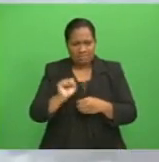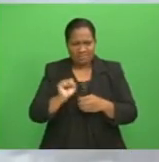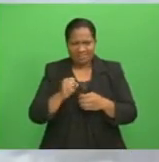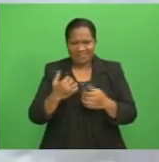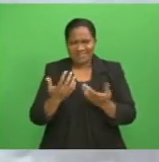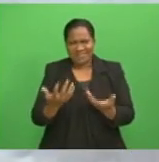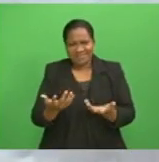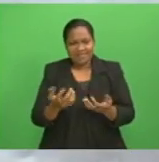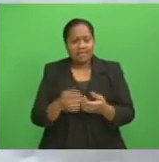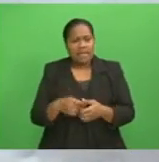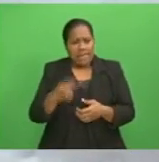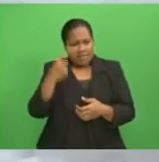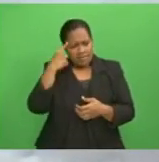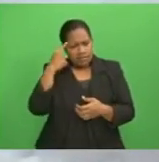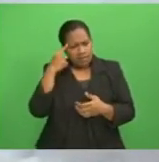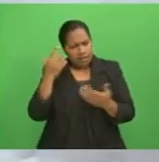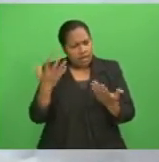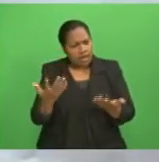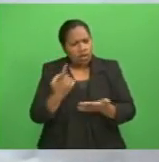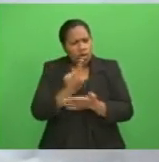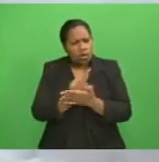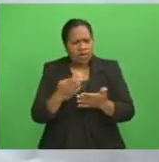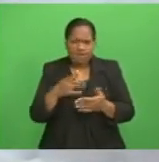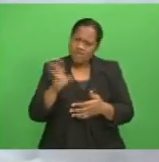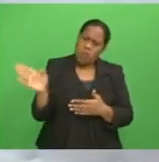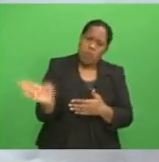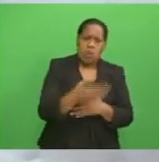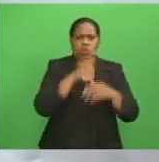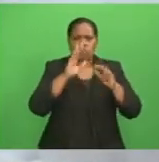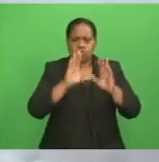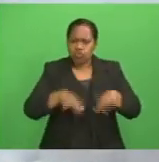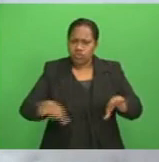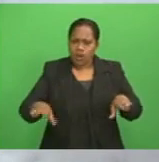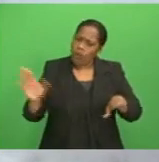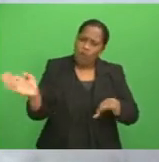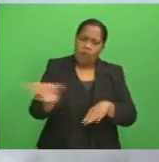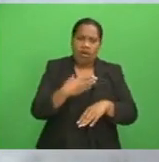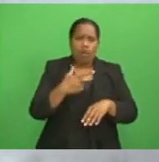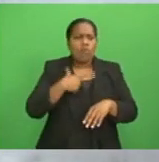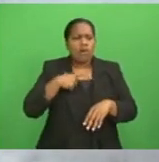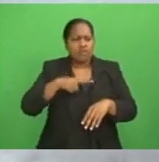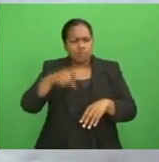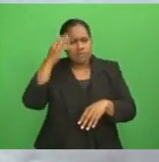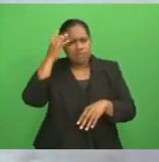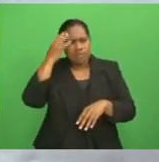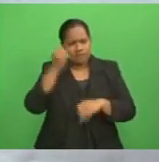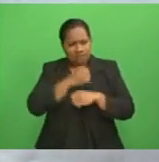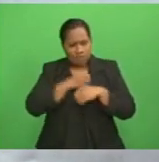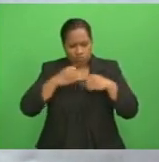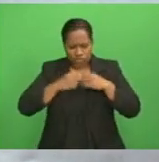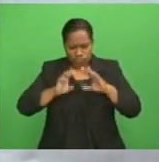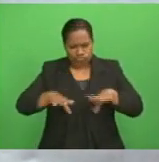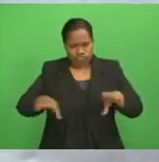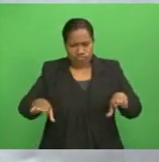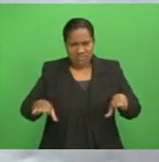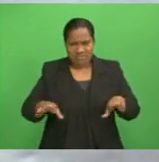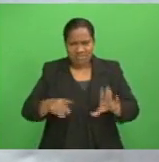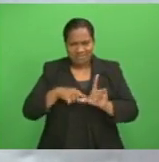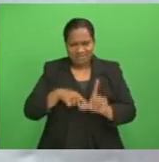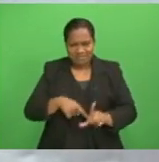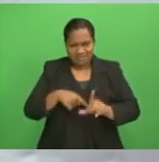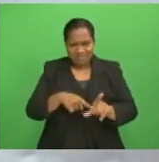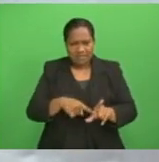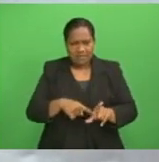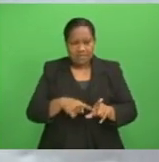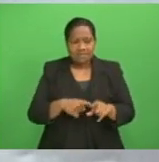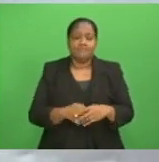think it's supposed to be for all the kids, yeah? Because we're thinking of our kids, small kids, yeah? And if only